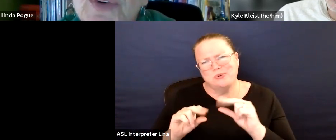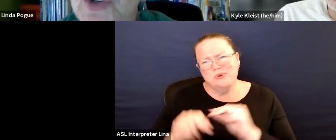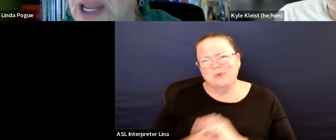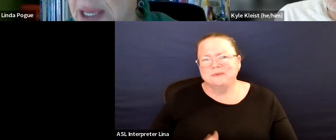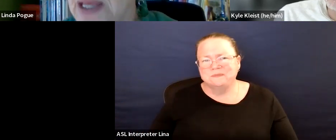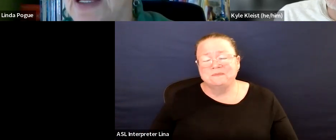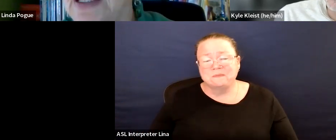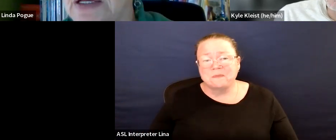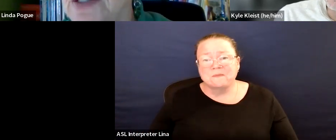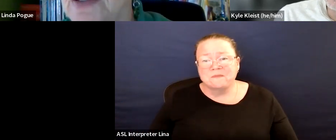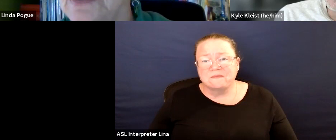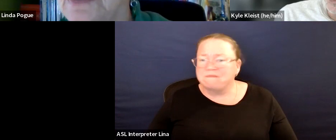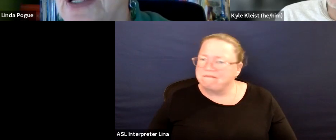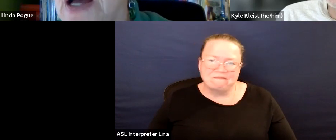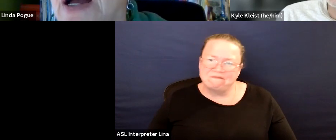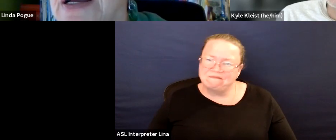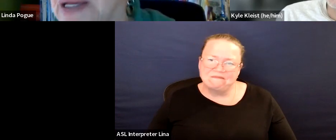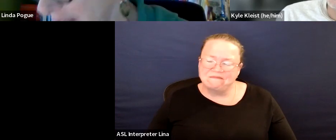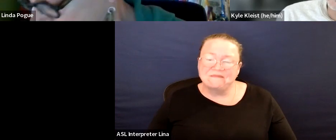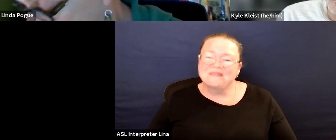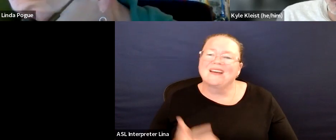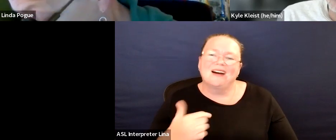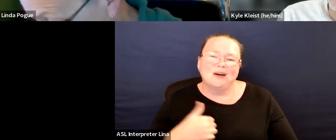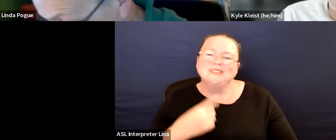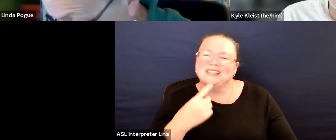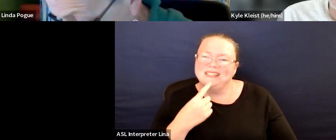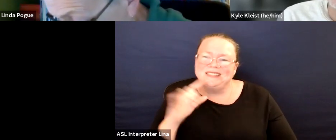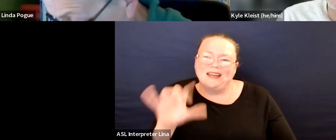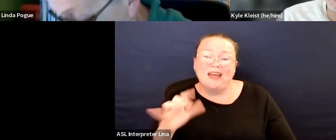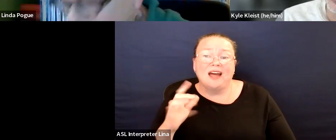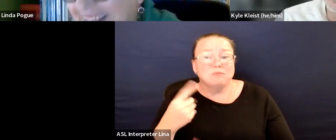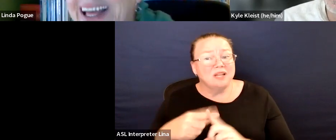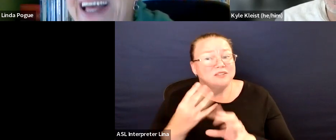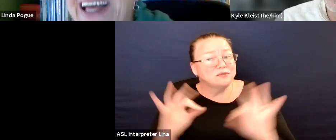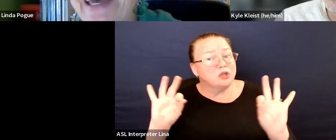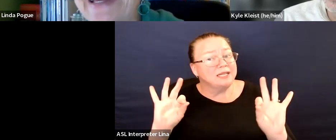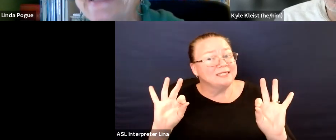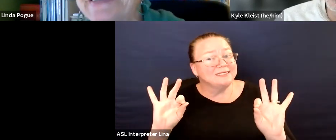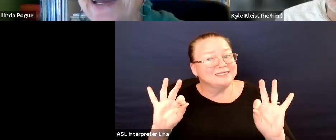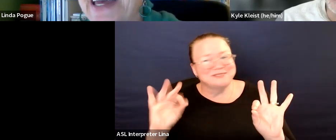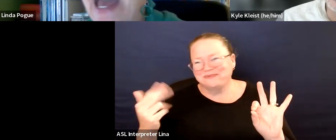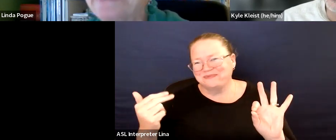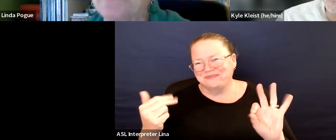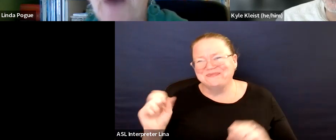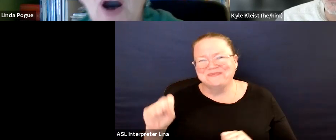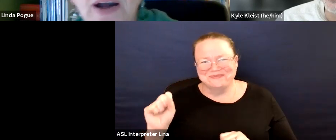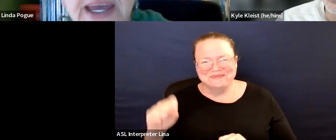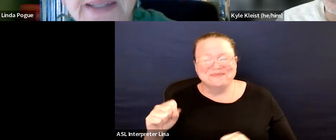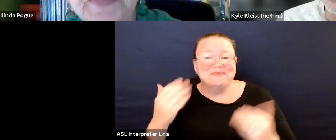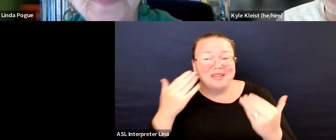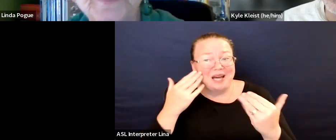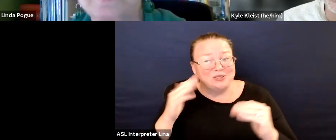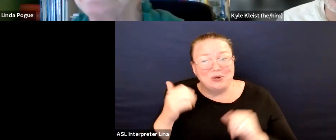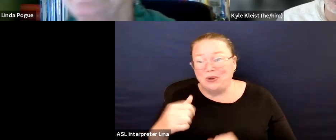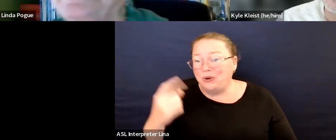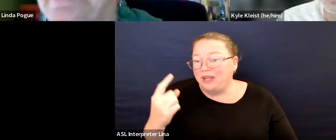And of course, No, I was just going to say, Lynn, and it comes free of charge too. That's No, right. I don't know It's a any, I don't know bargain.